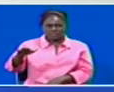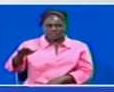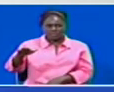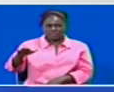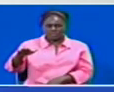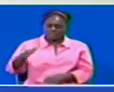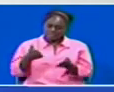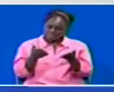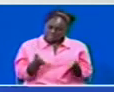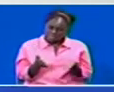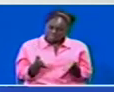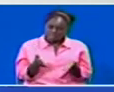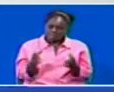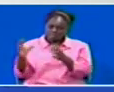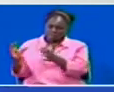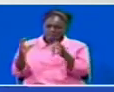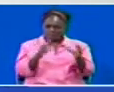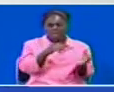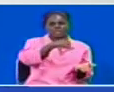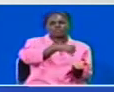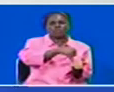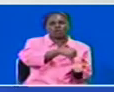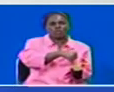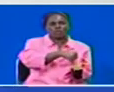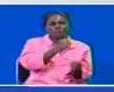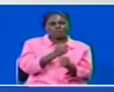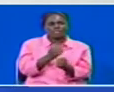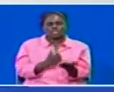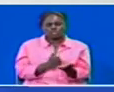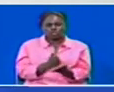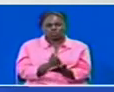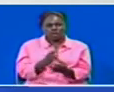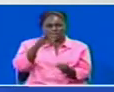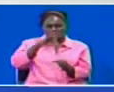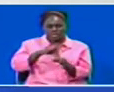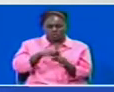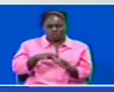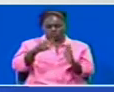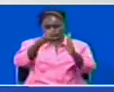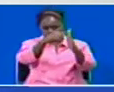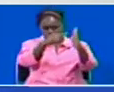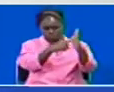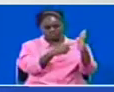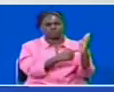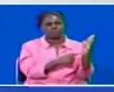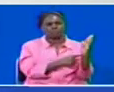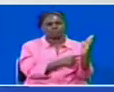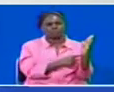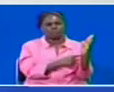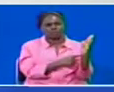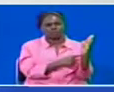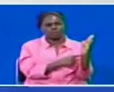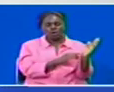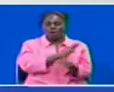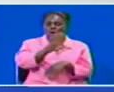least, because these are the parties that are usually involved in ensuring, you know, the electoral regulatory framework and all that. These parties should